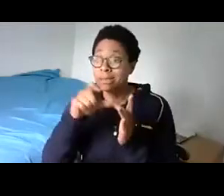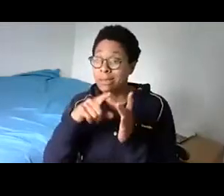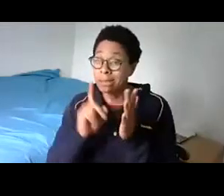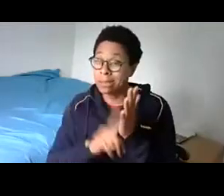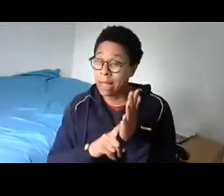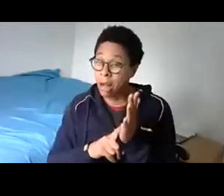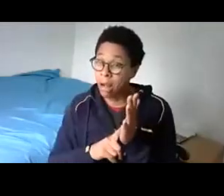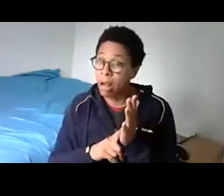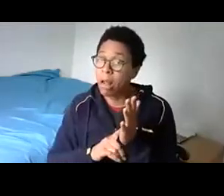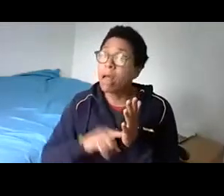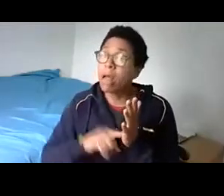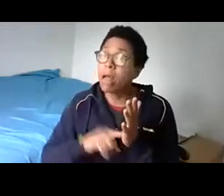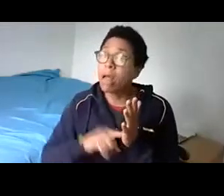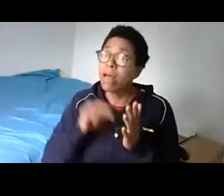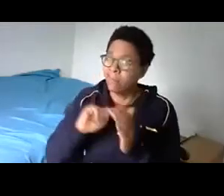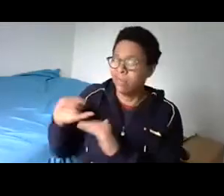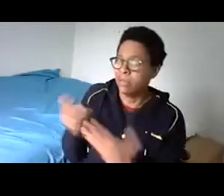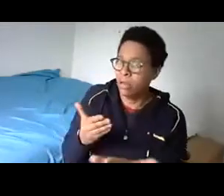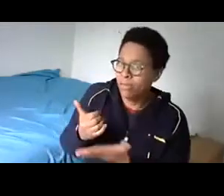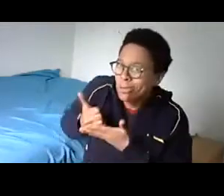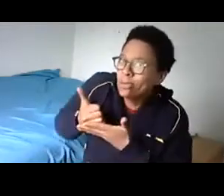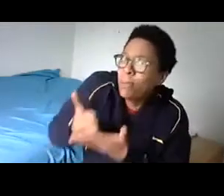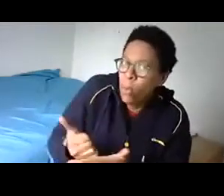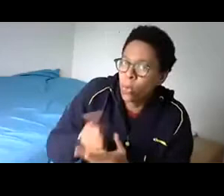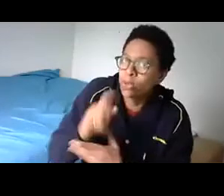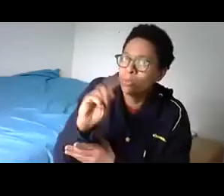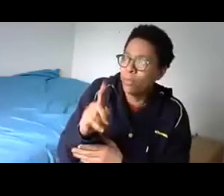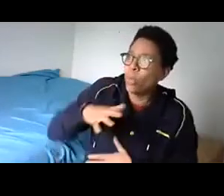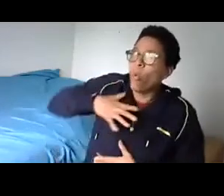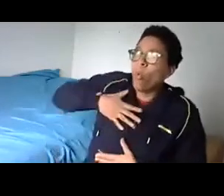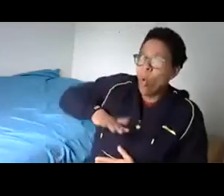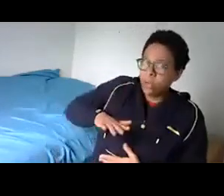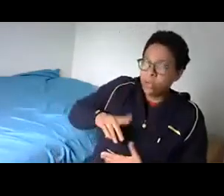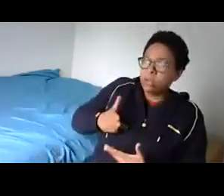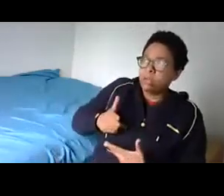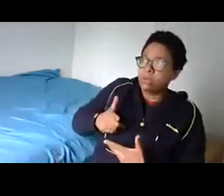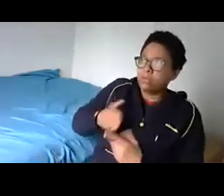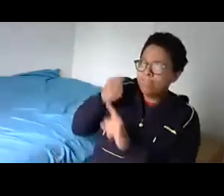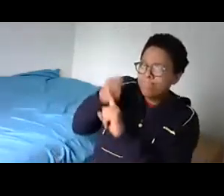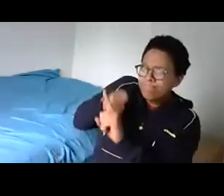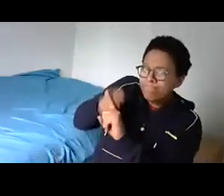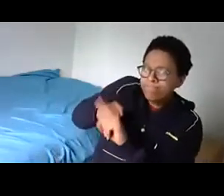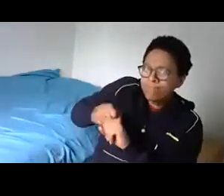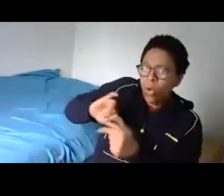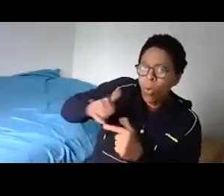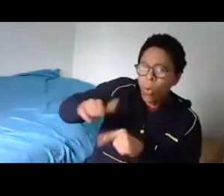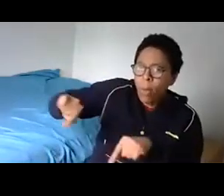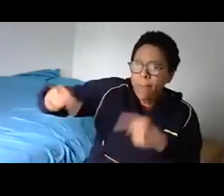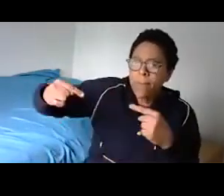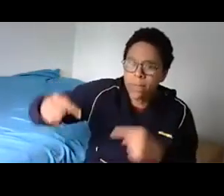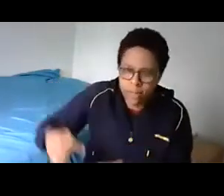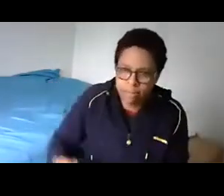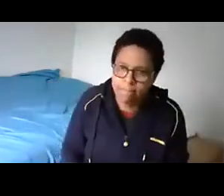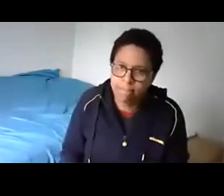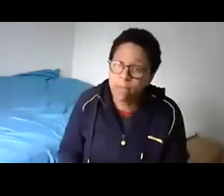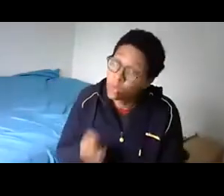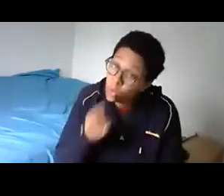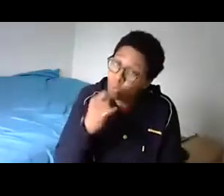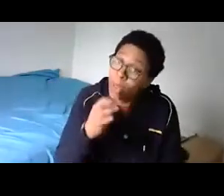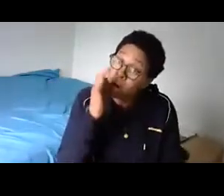service that supports people with CARE Act kind of advocacy. So ask for